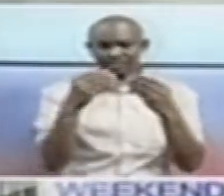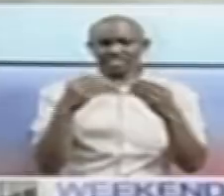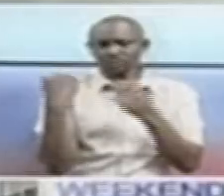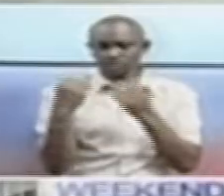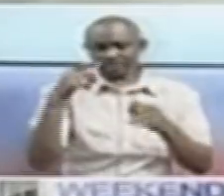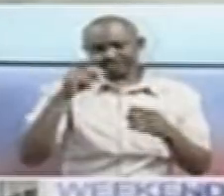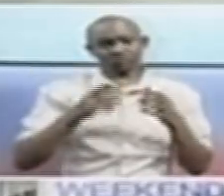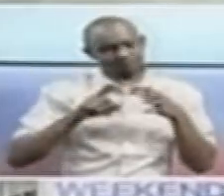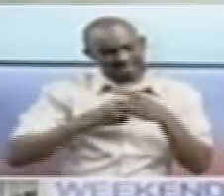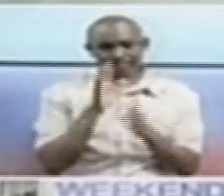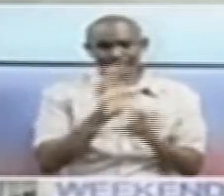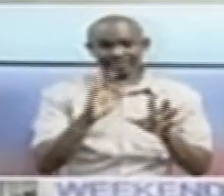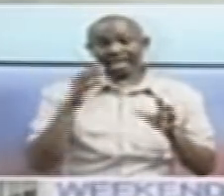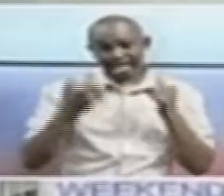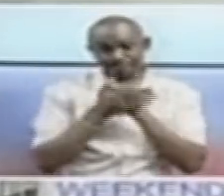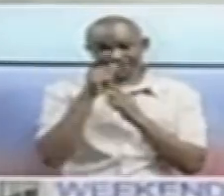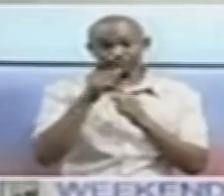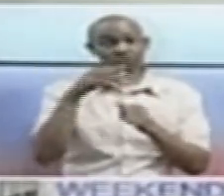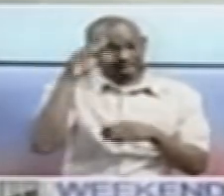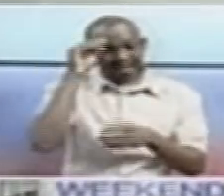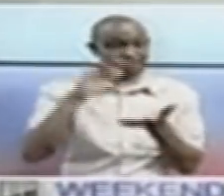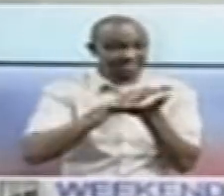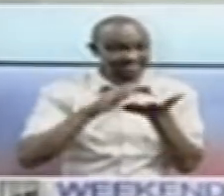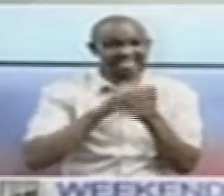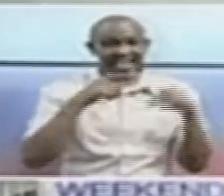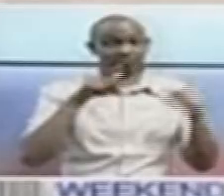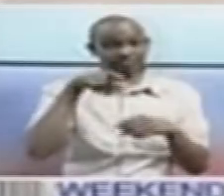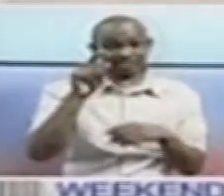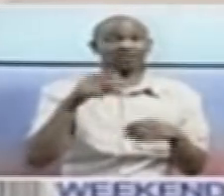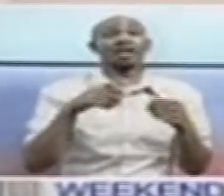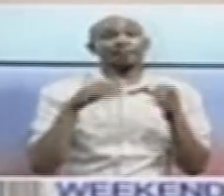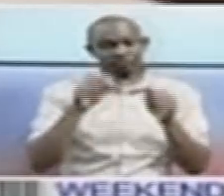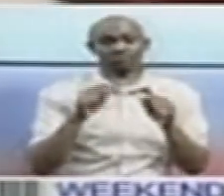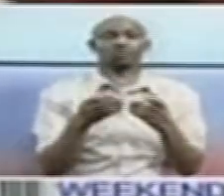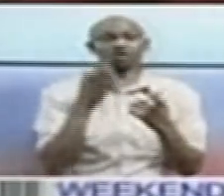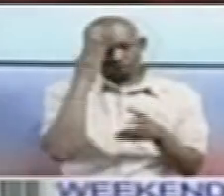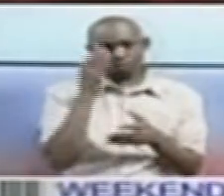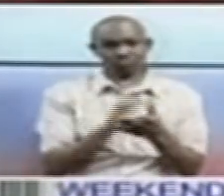running start, enabling them to learn the basics in a language that they are fluent in.